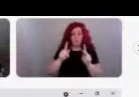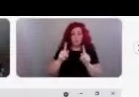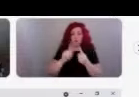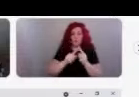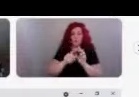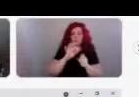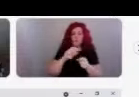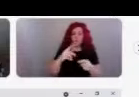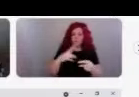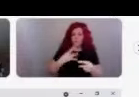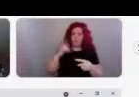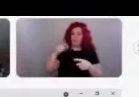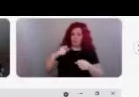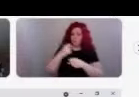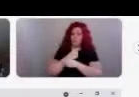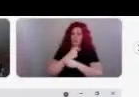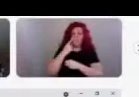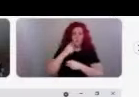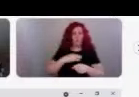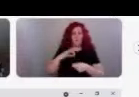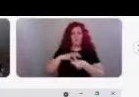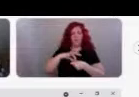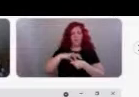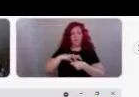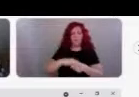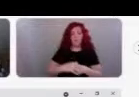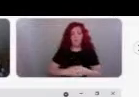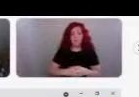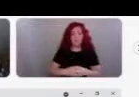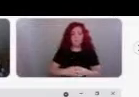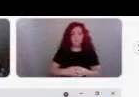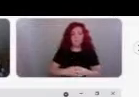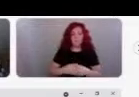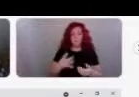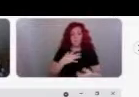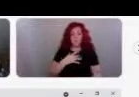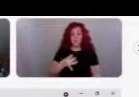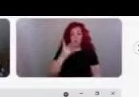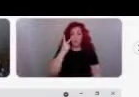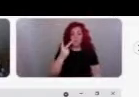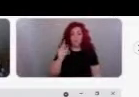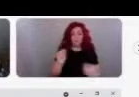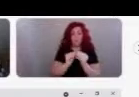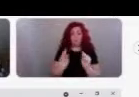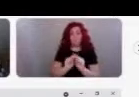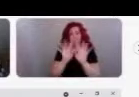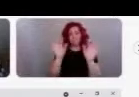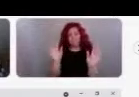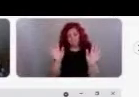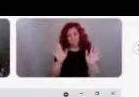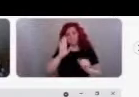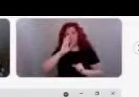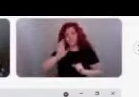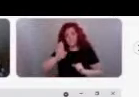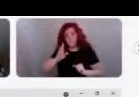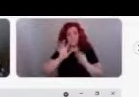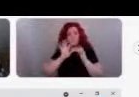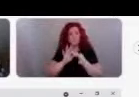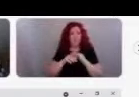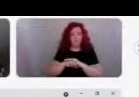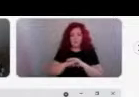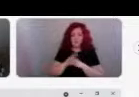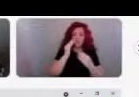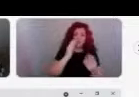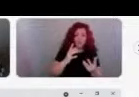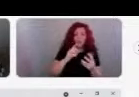vote i would like to see things such as more transparency when it comes to spending better access to information and resources for